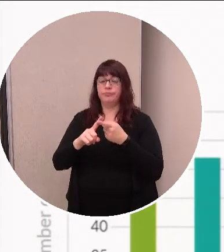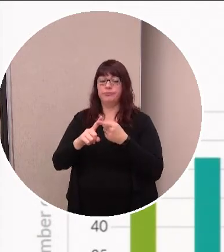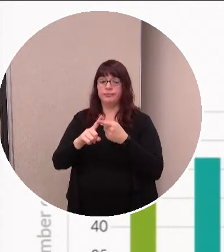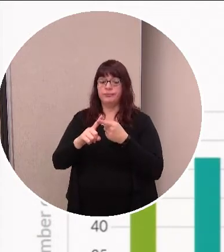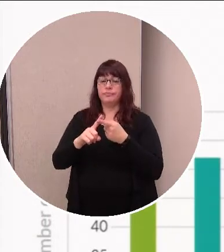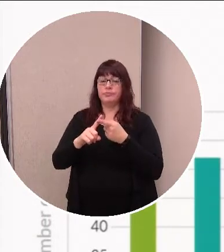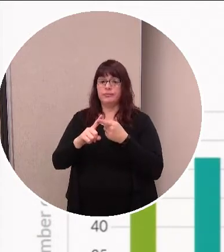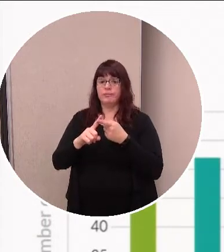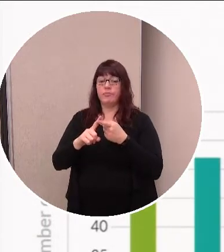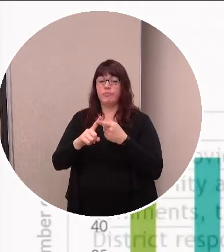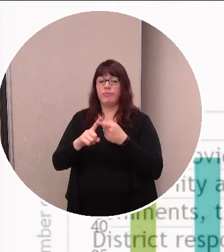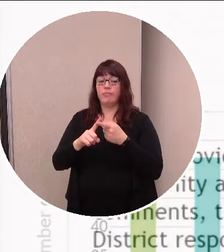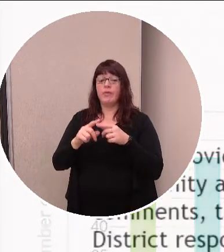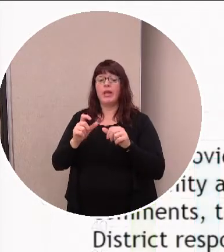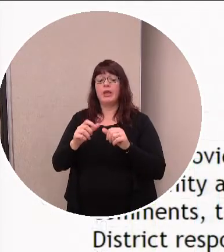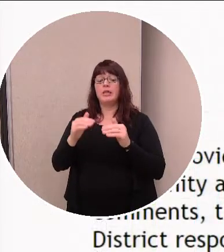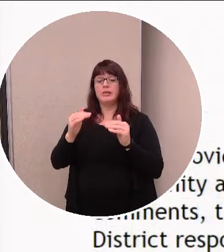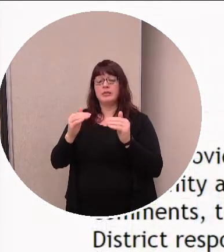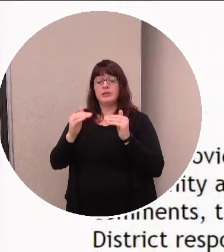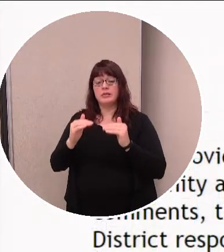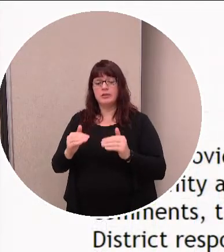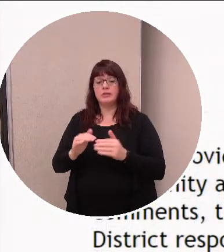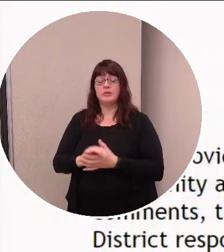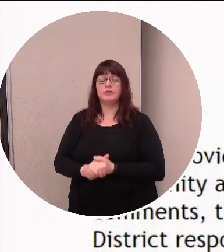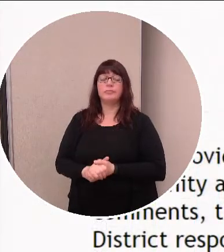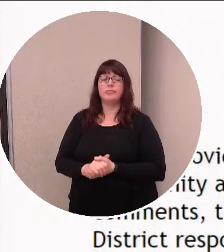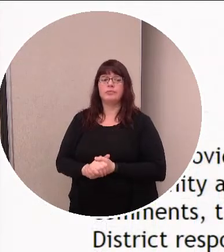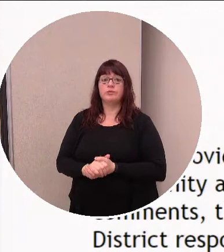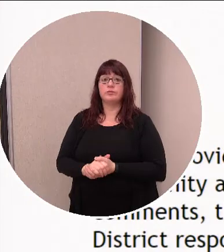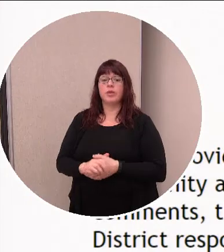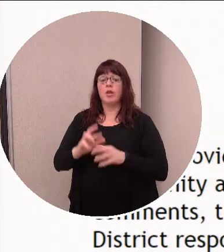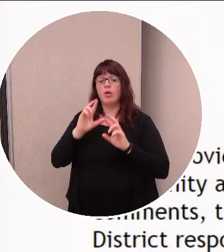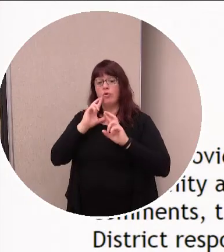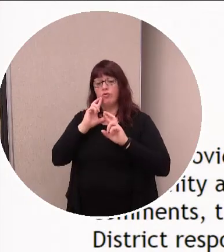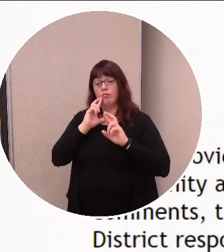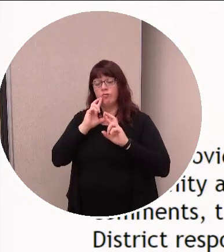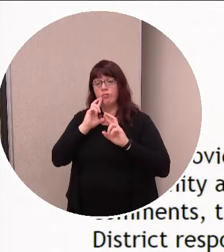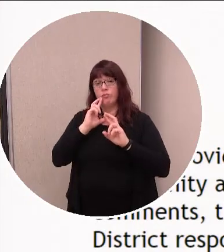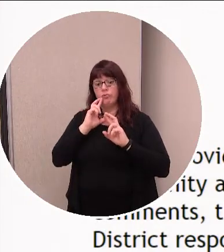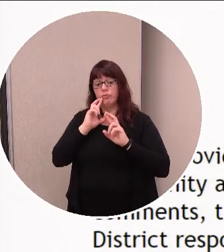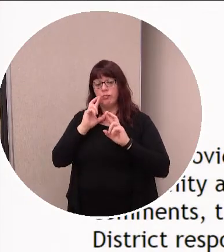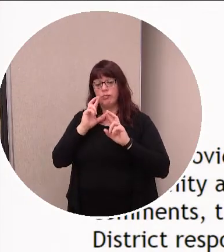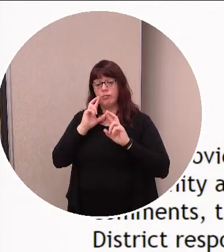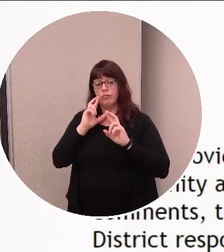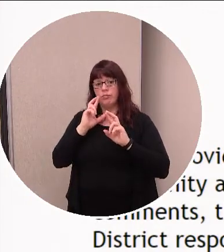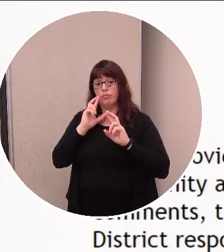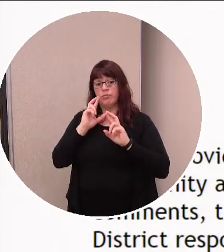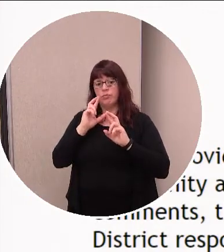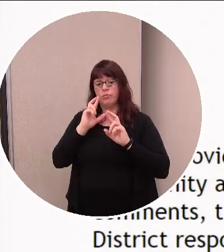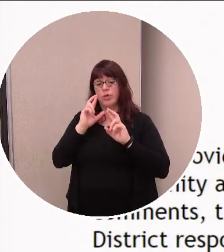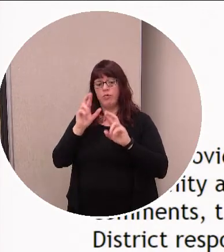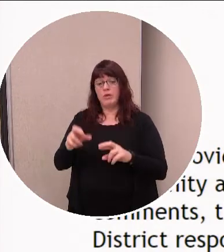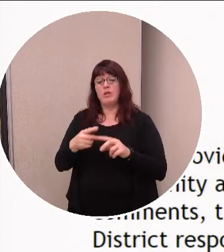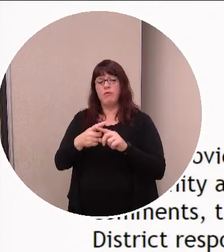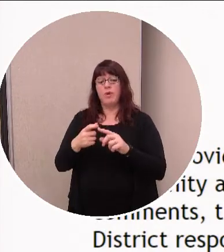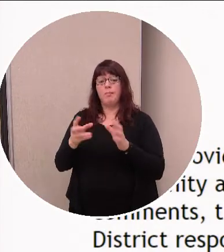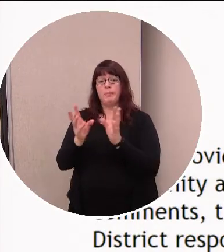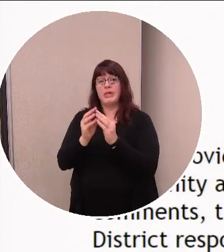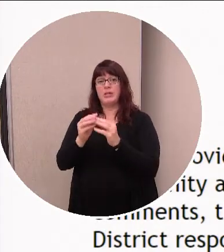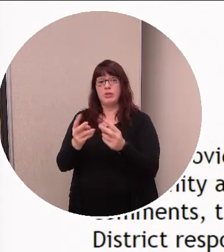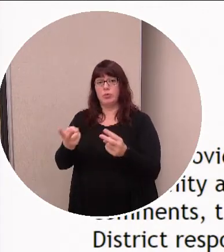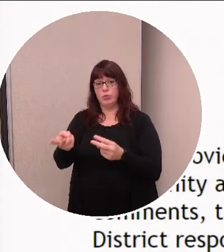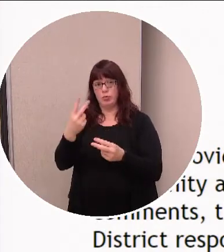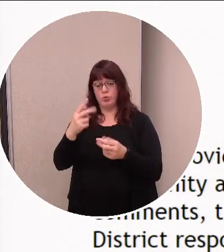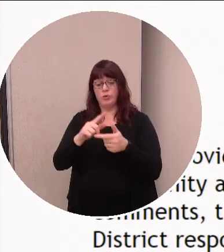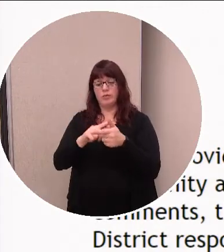So we're moving on here. All of the results of the both rounds of